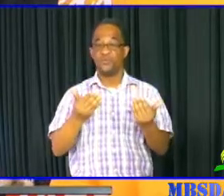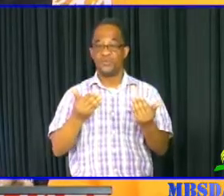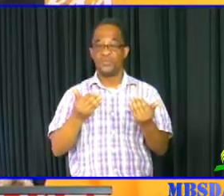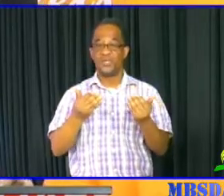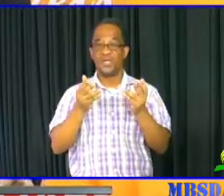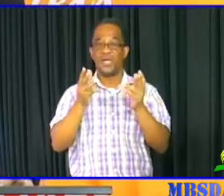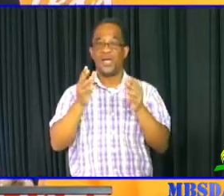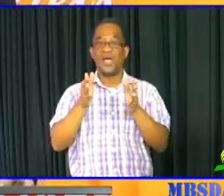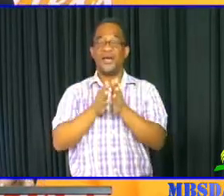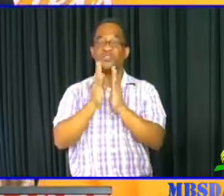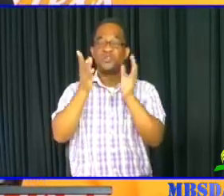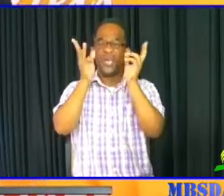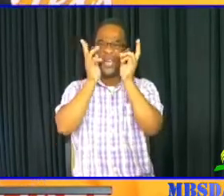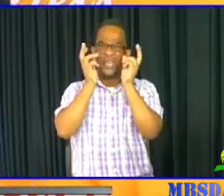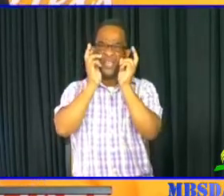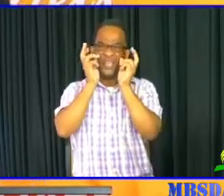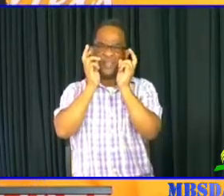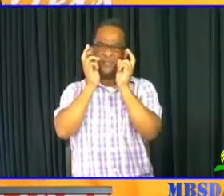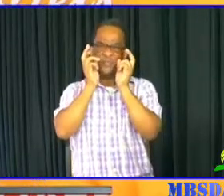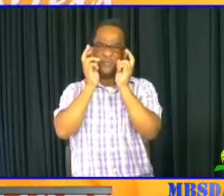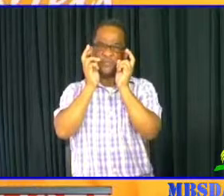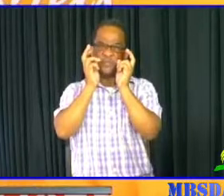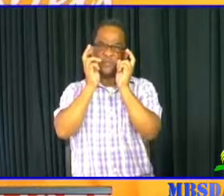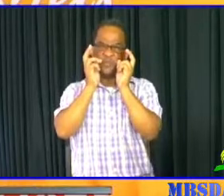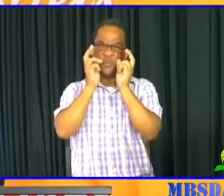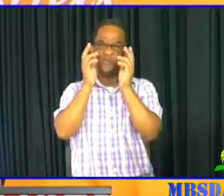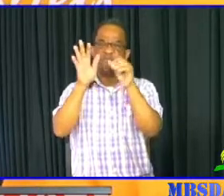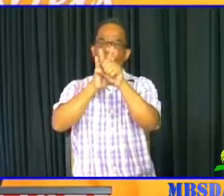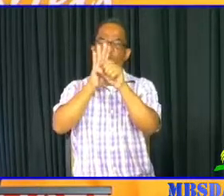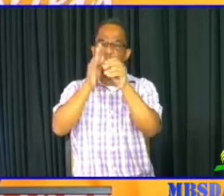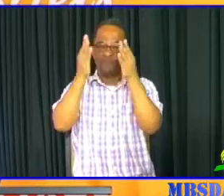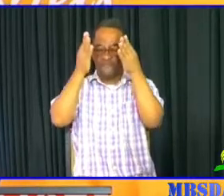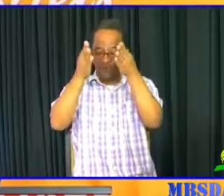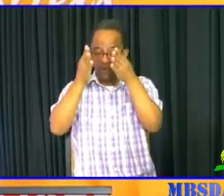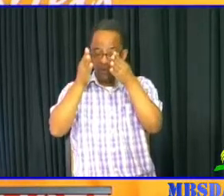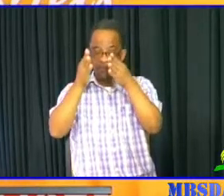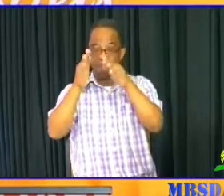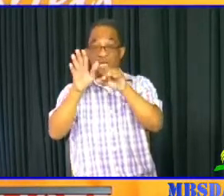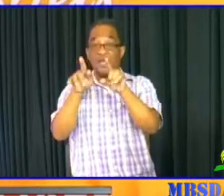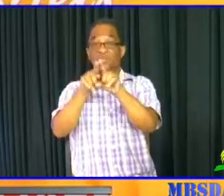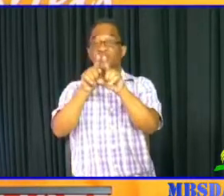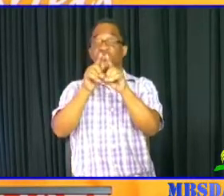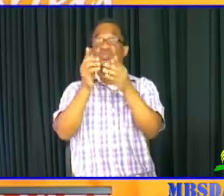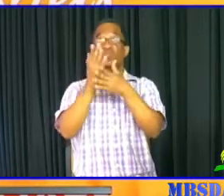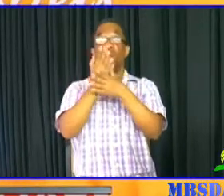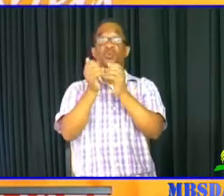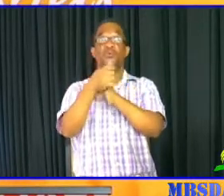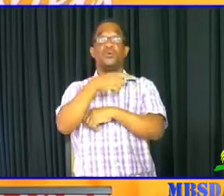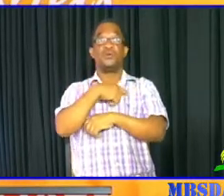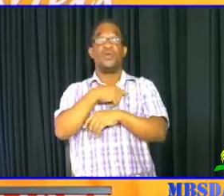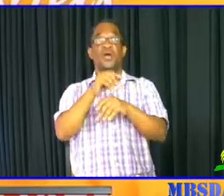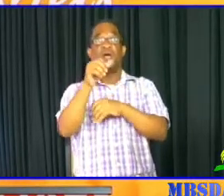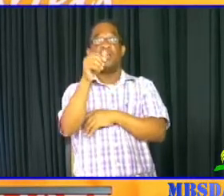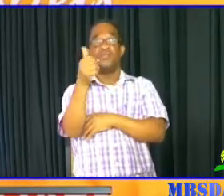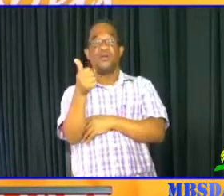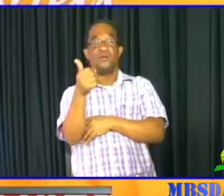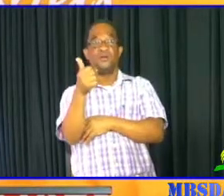to give him your undivided attention tonight as he shares with us another